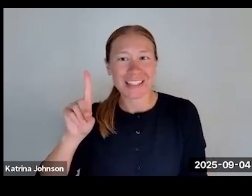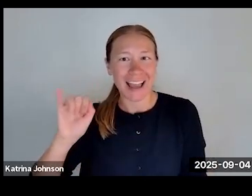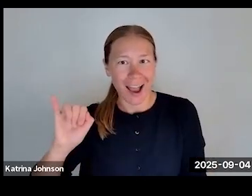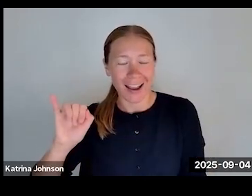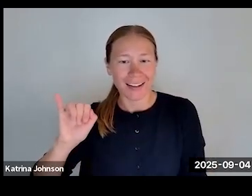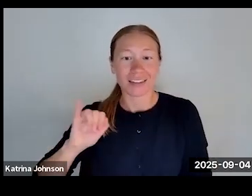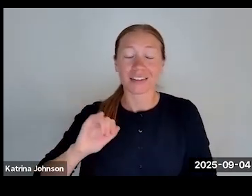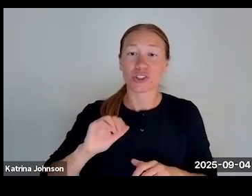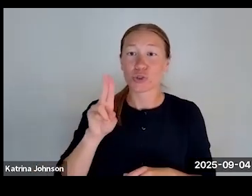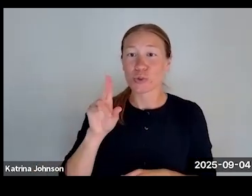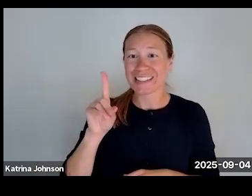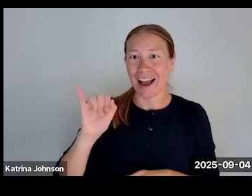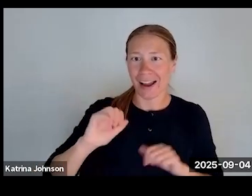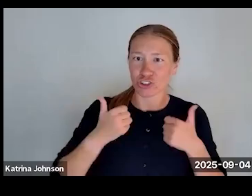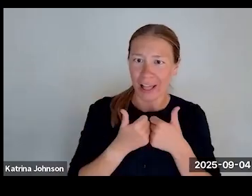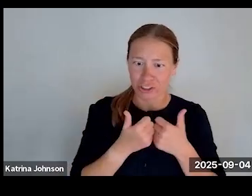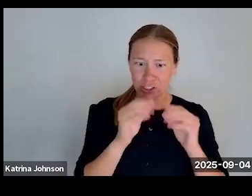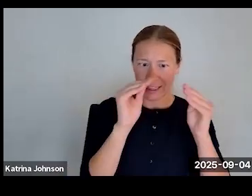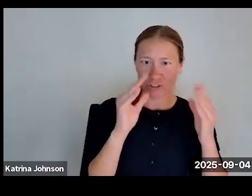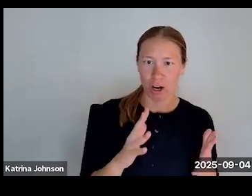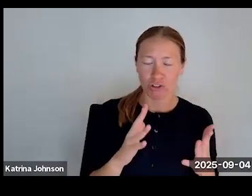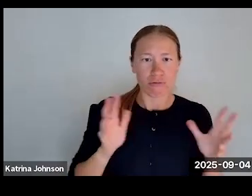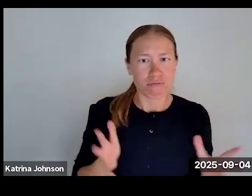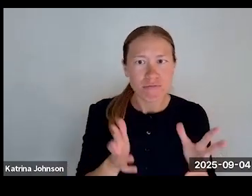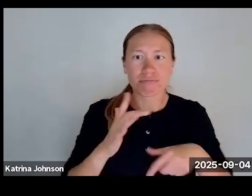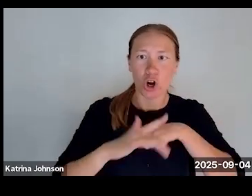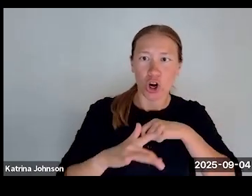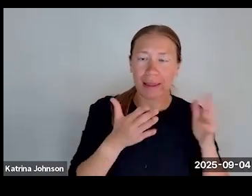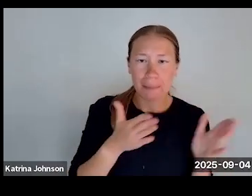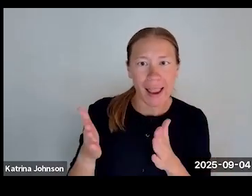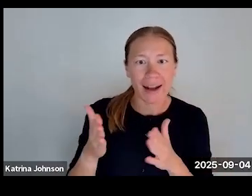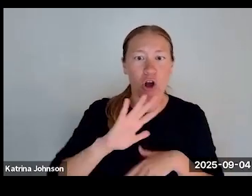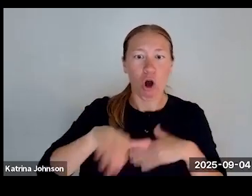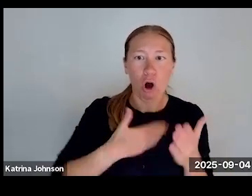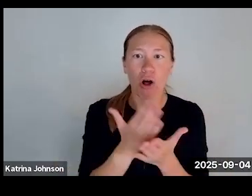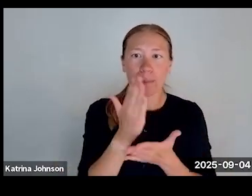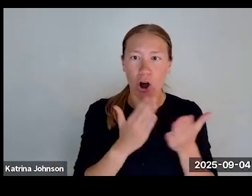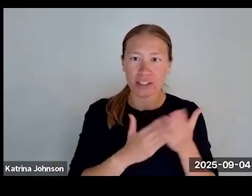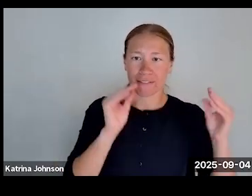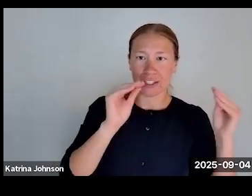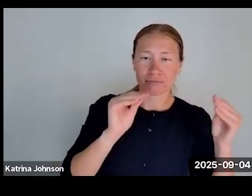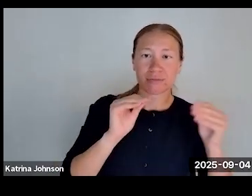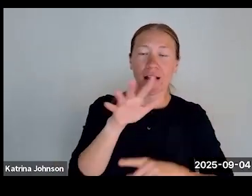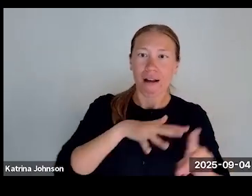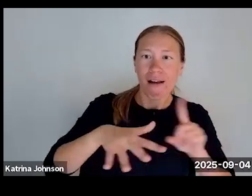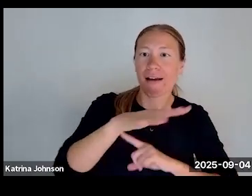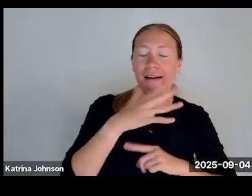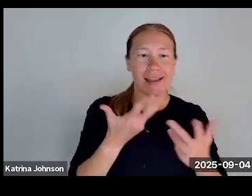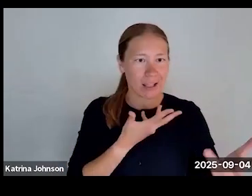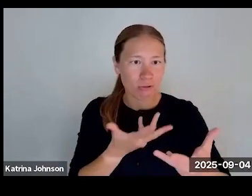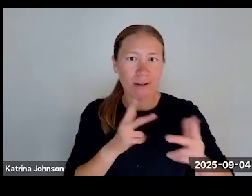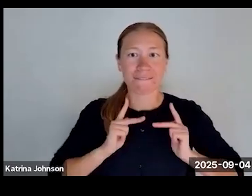the instructor to proactively make all aspects of instruction, including climate, interaction,